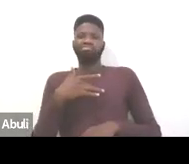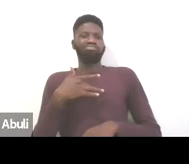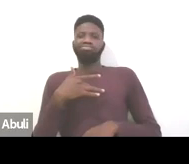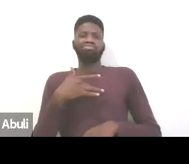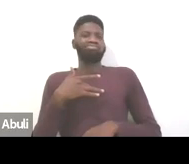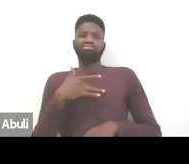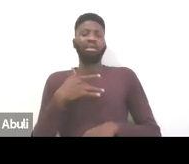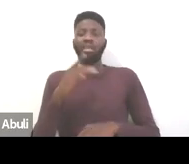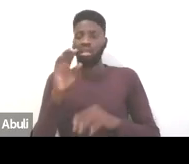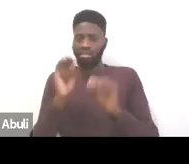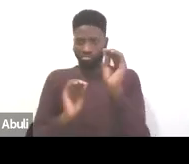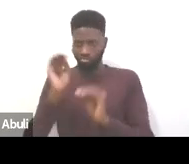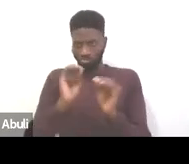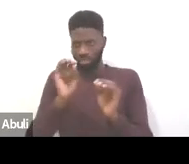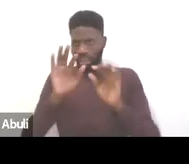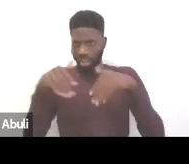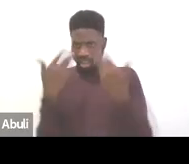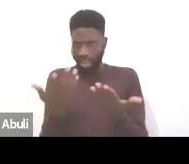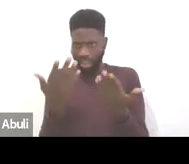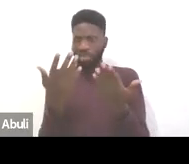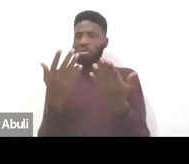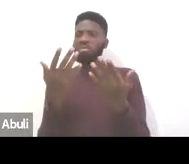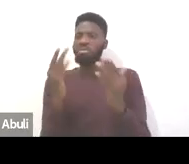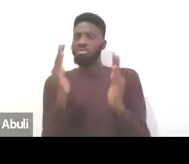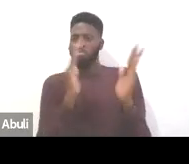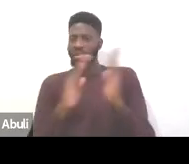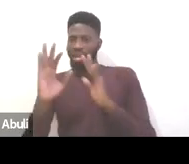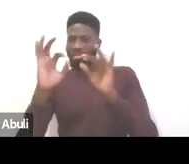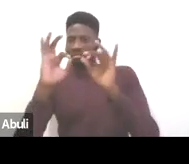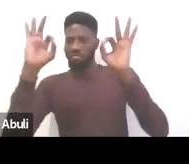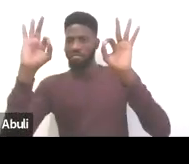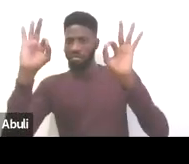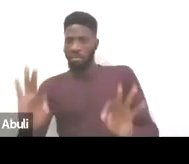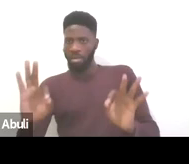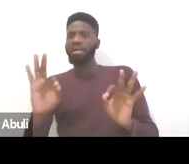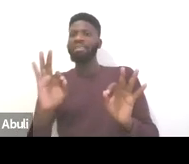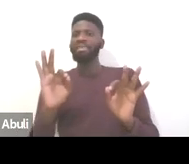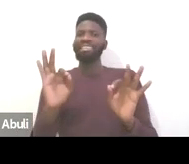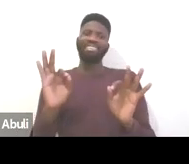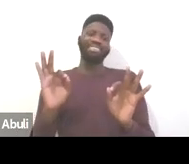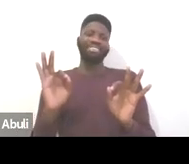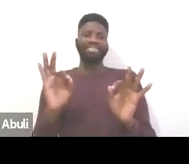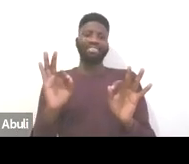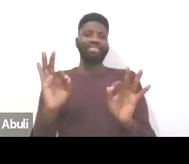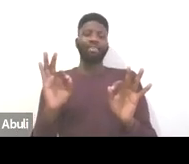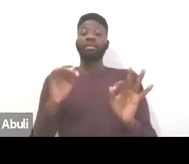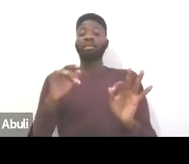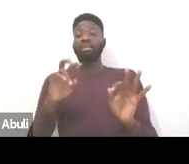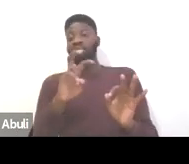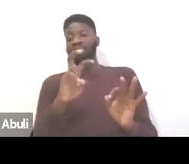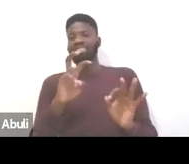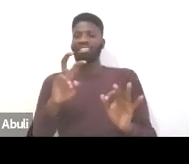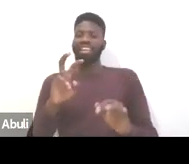font and everything else, even the layout, because you don't even know it. That's how, from just the first